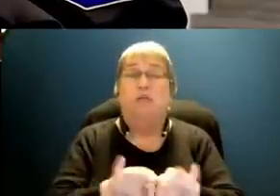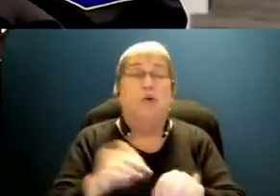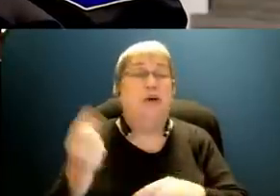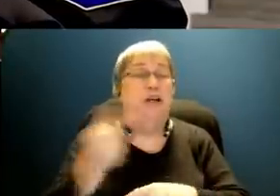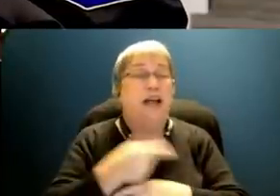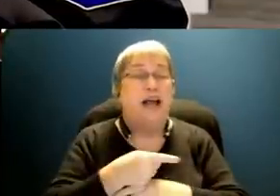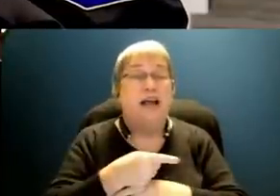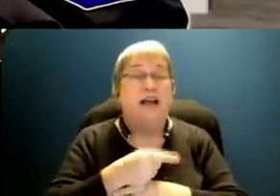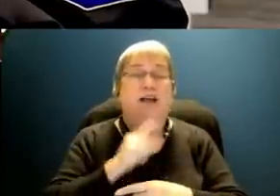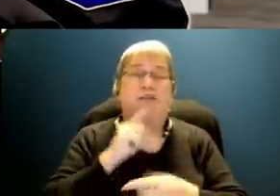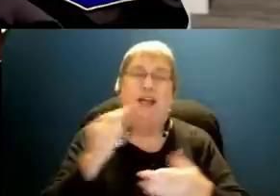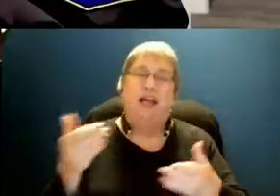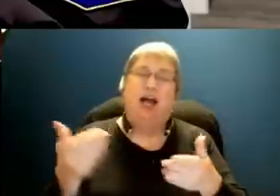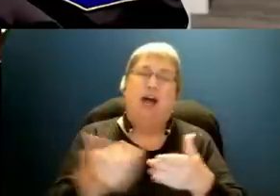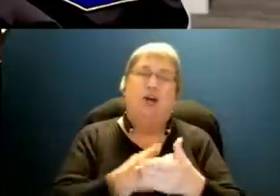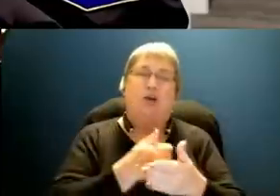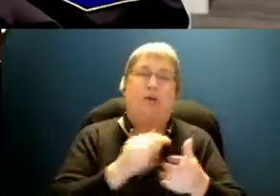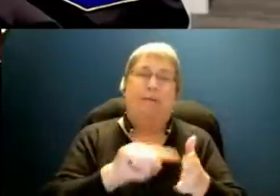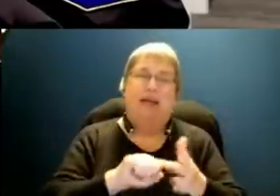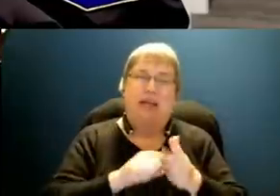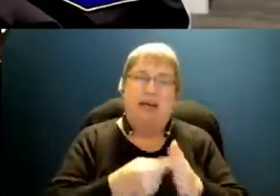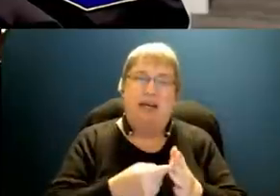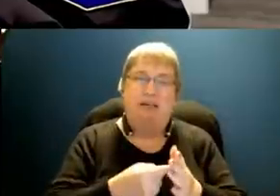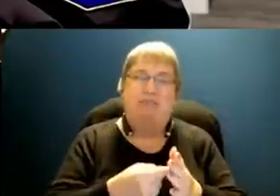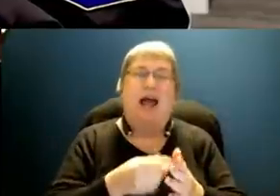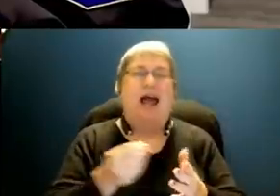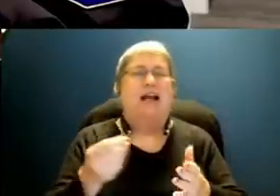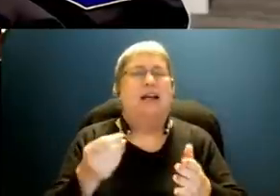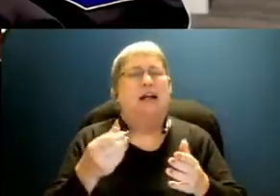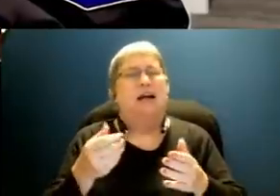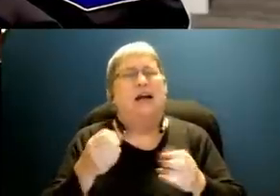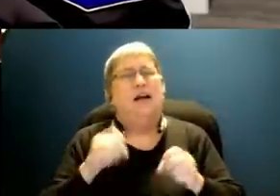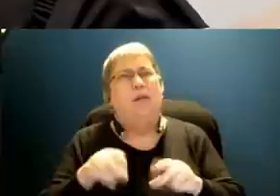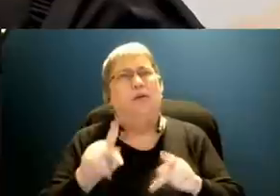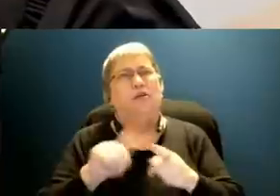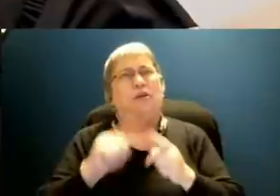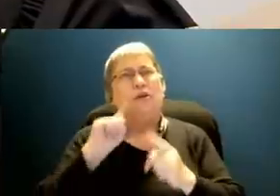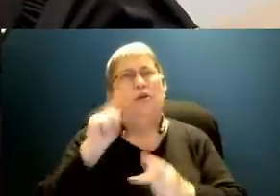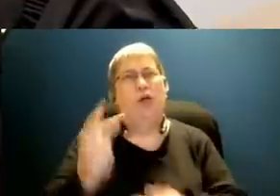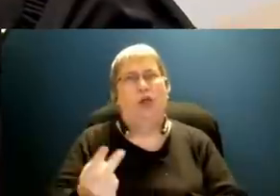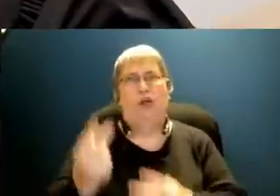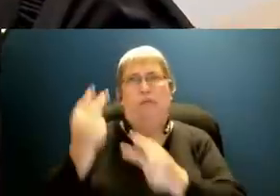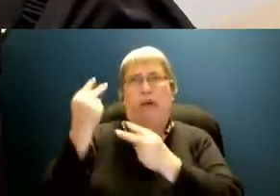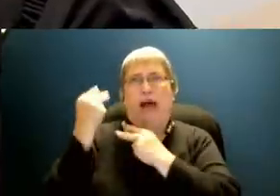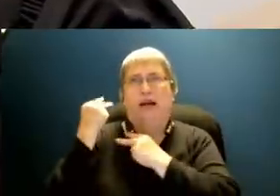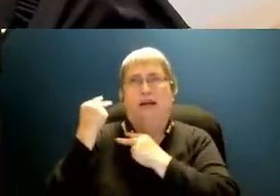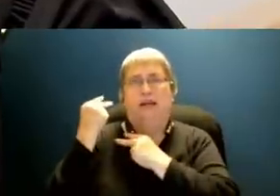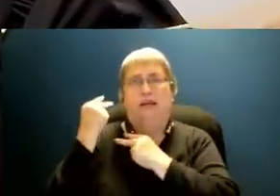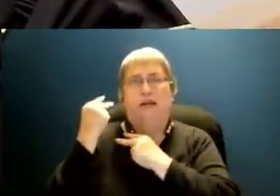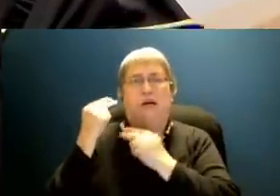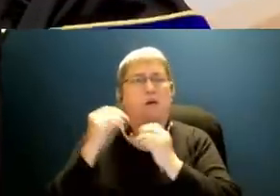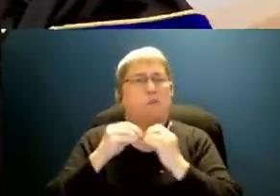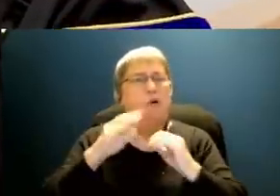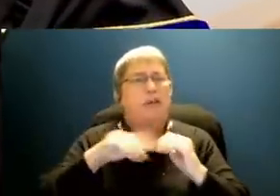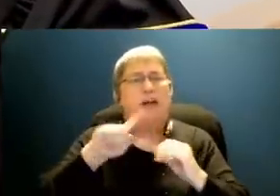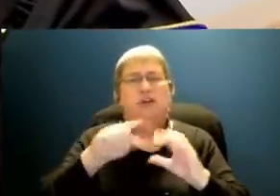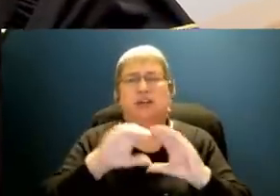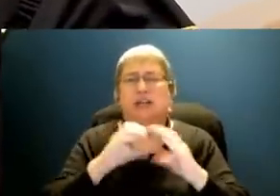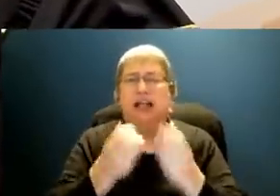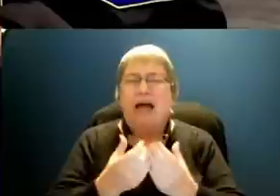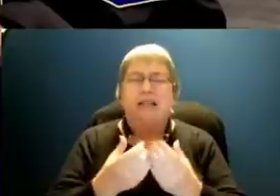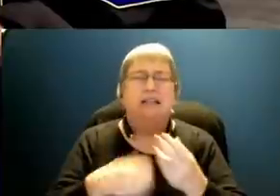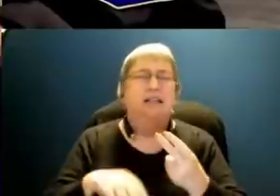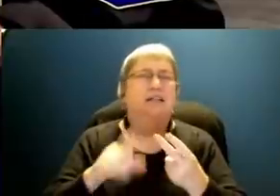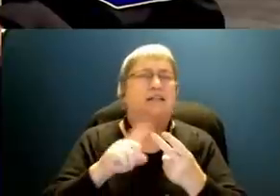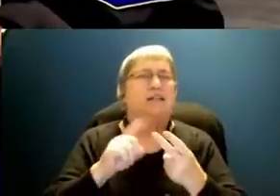each of our graduates and also prepares an opportunity to reflect on one's unique journey. More than classes, papers, projects, and Starbucks